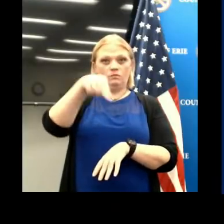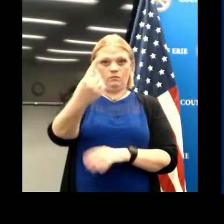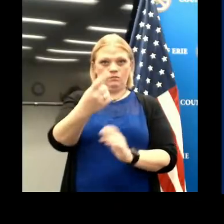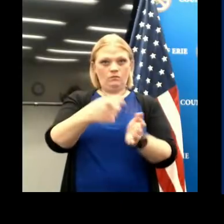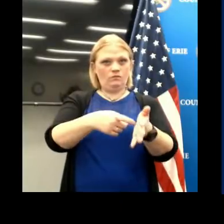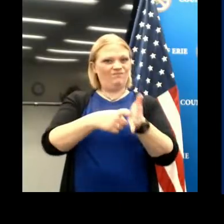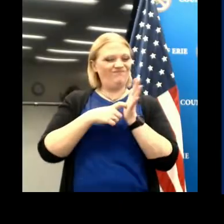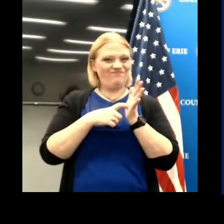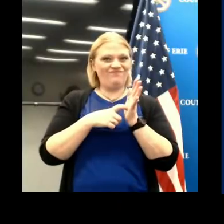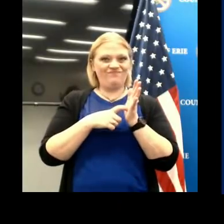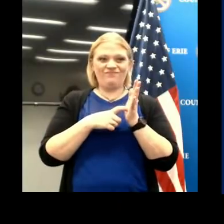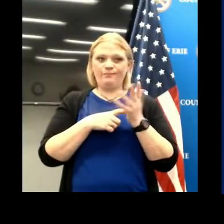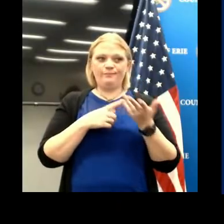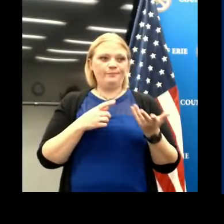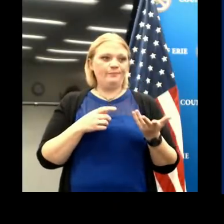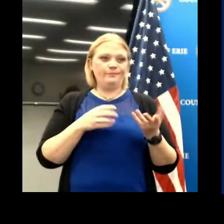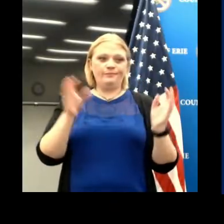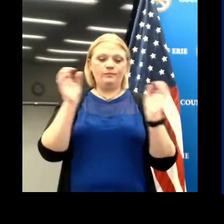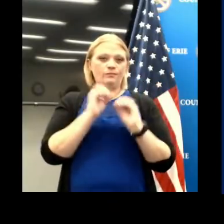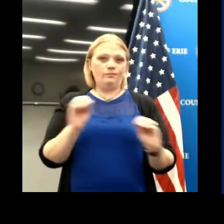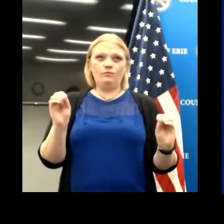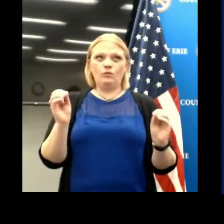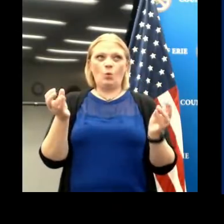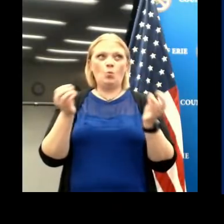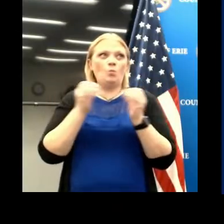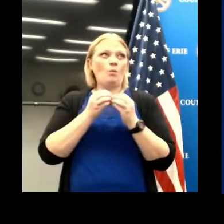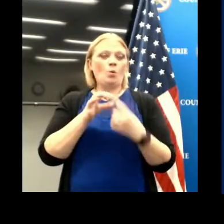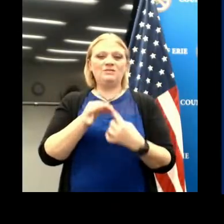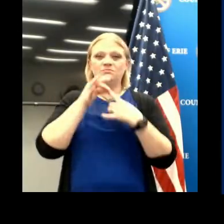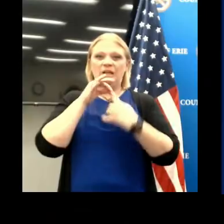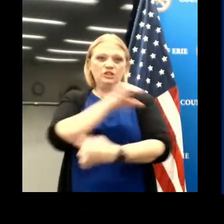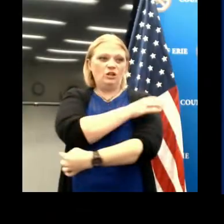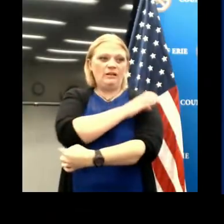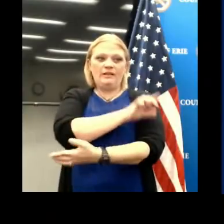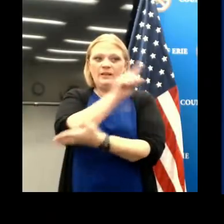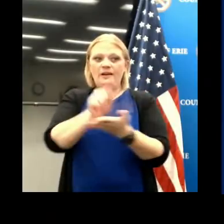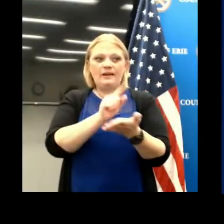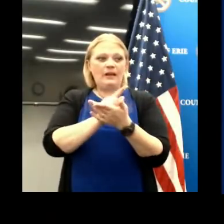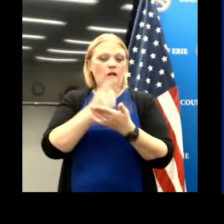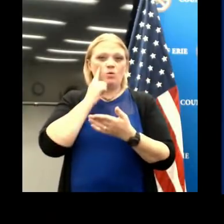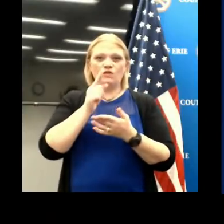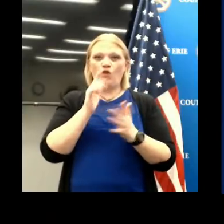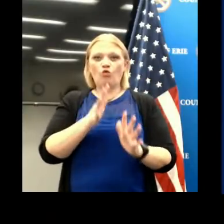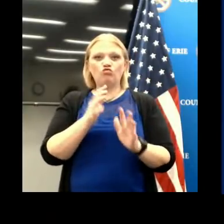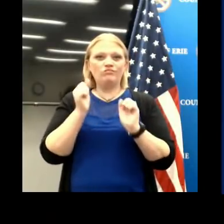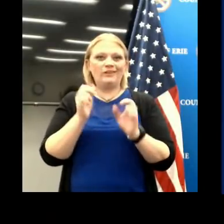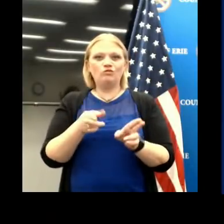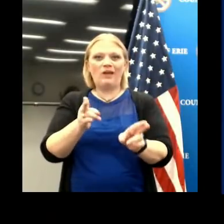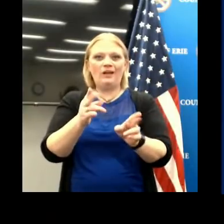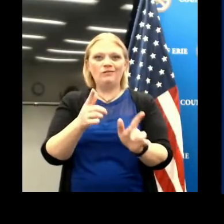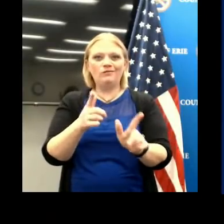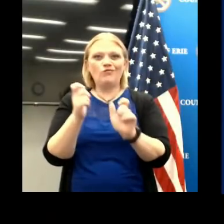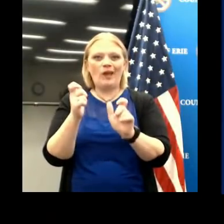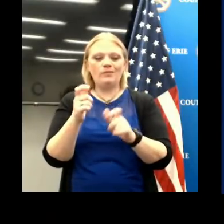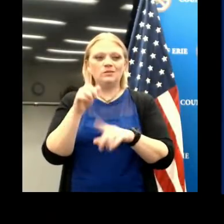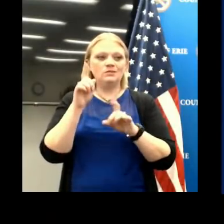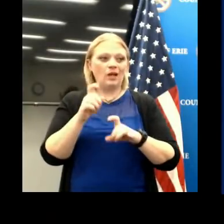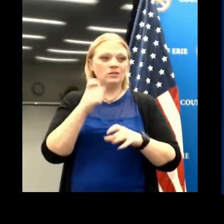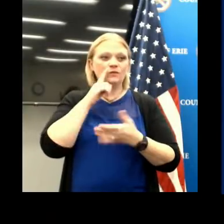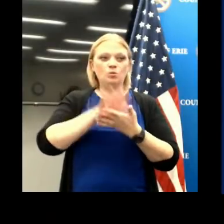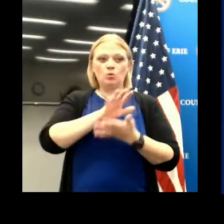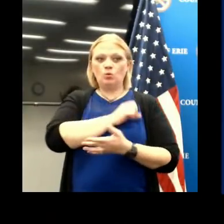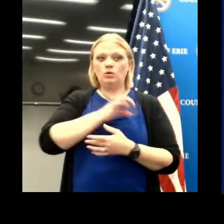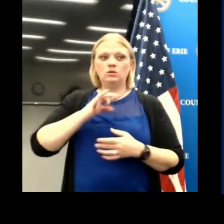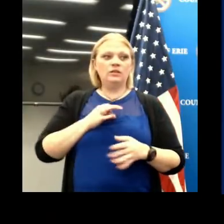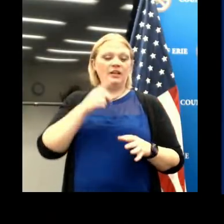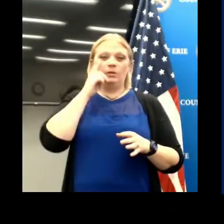We're no longer giving any special clinic hours for rapid testing. to school staff or students. We